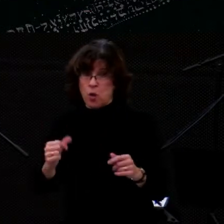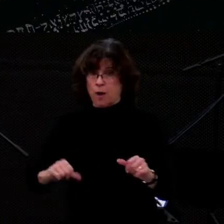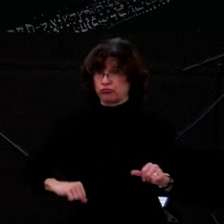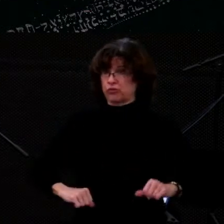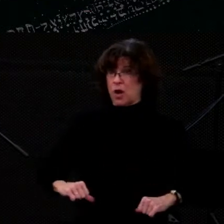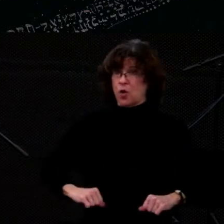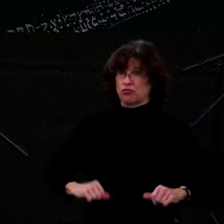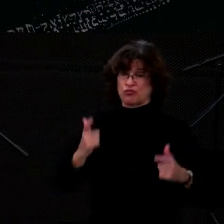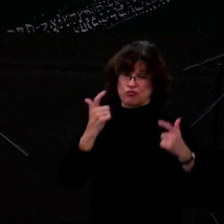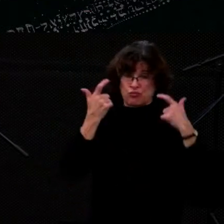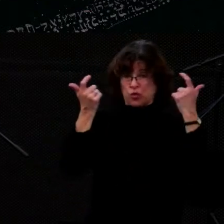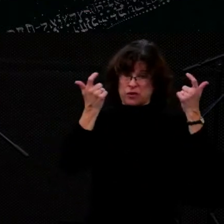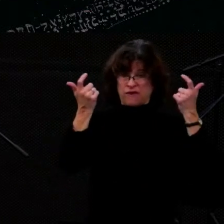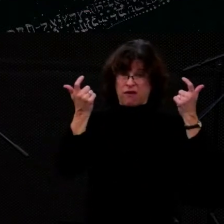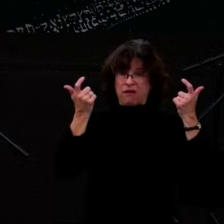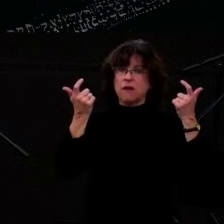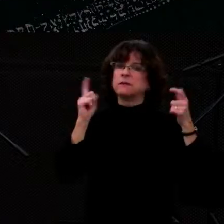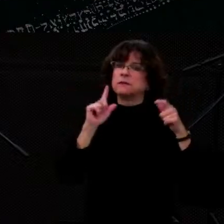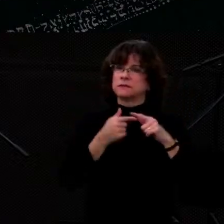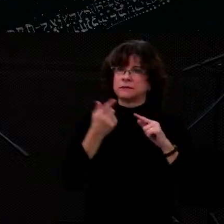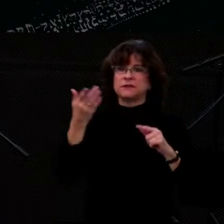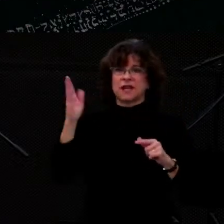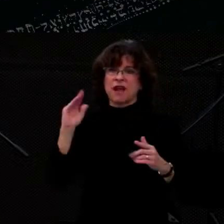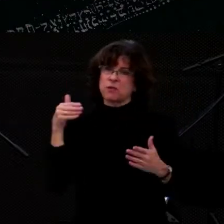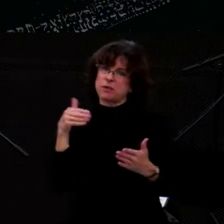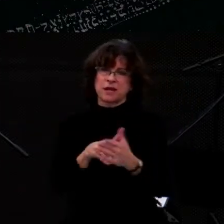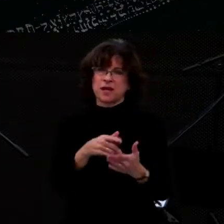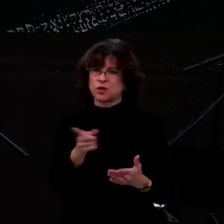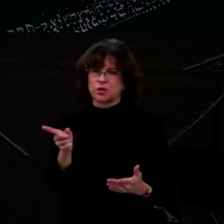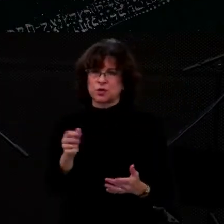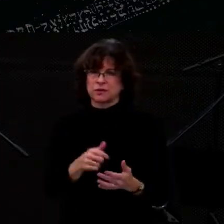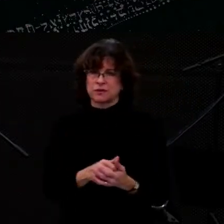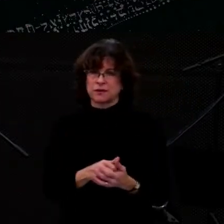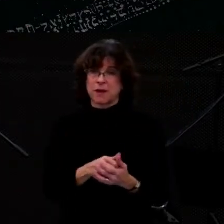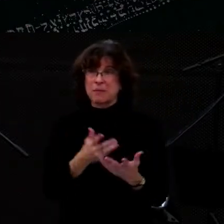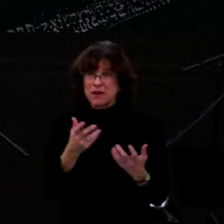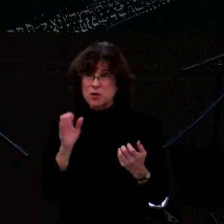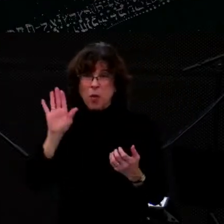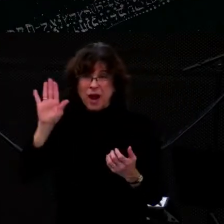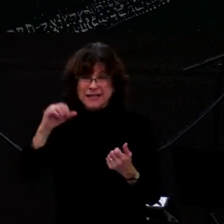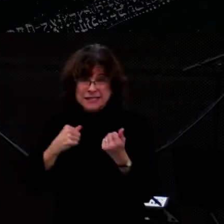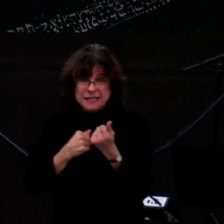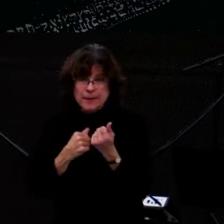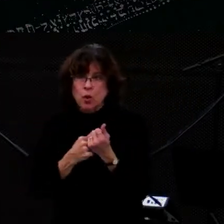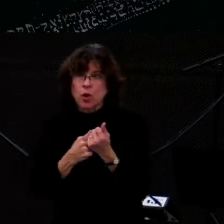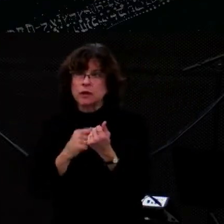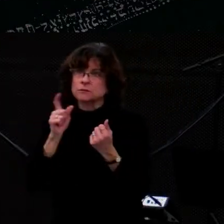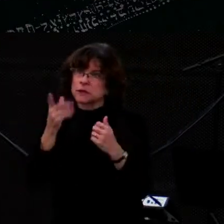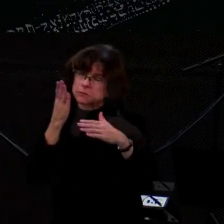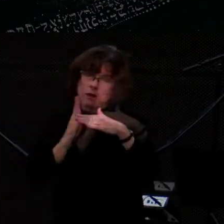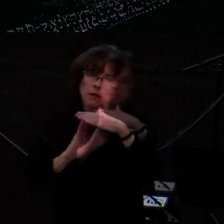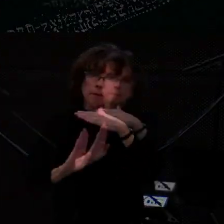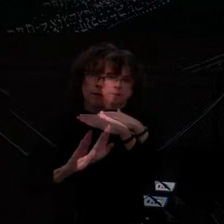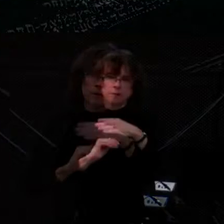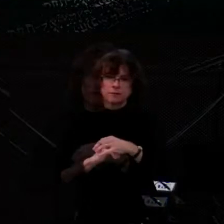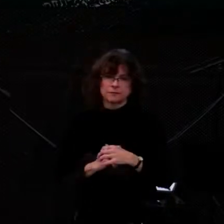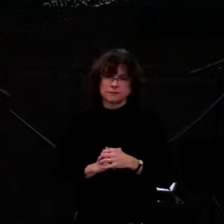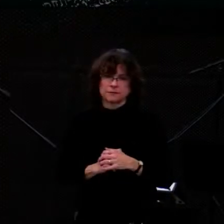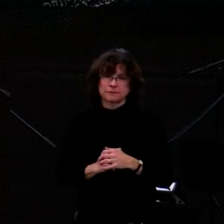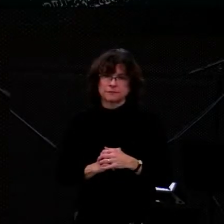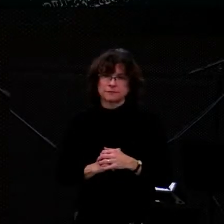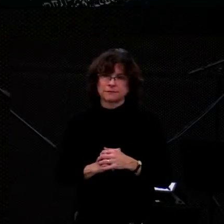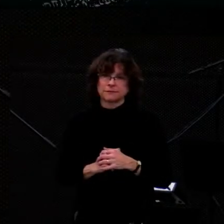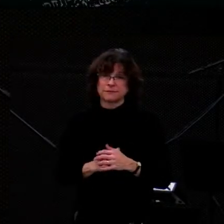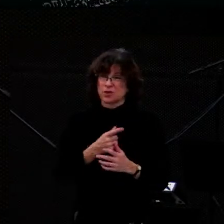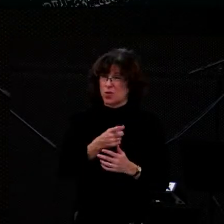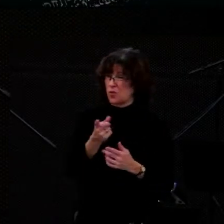Be proud. Push yourself forward. Think that you are far greater than you are, and the God